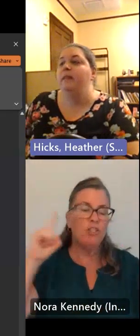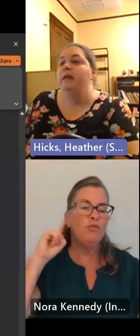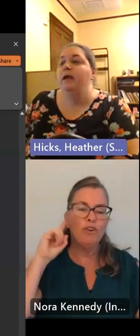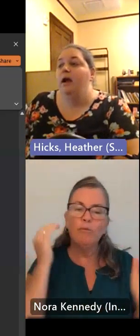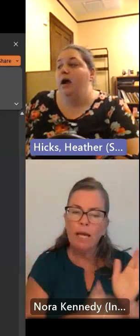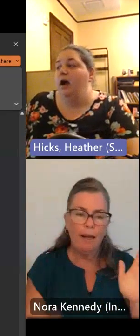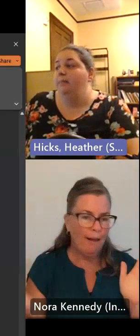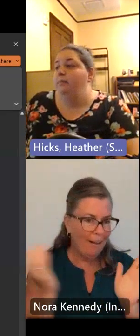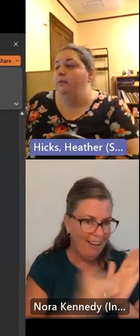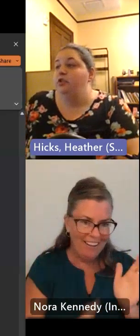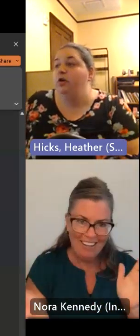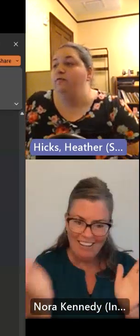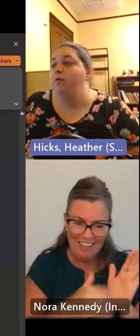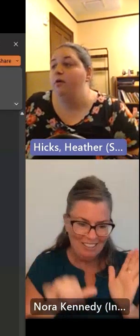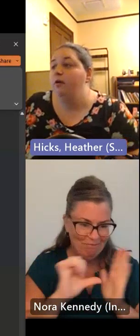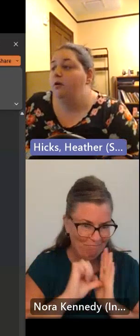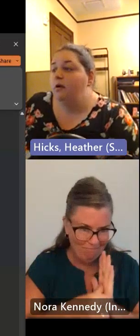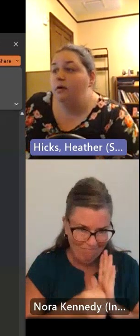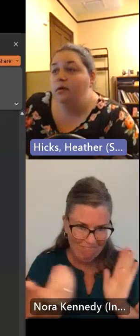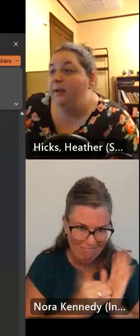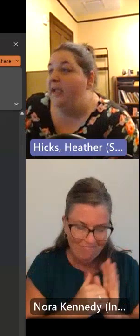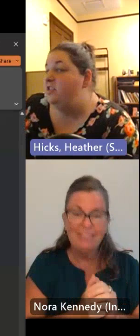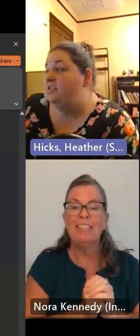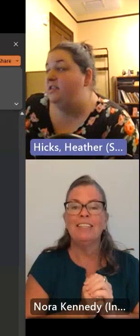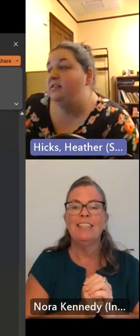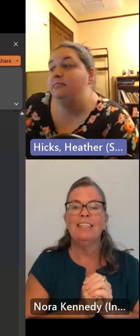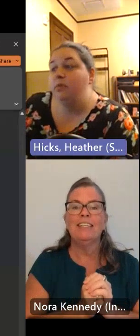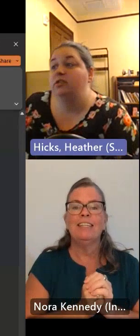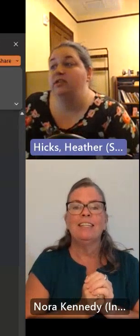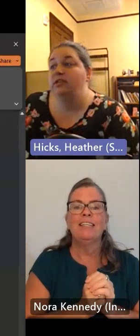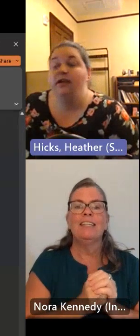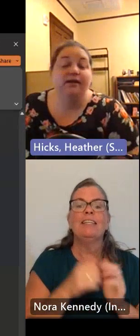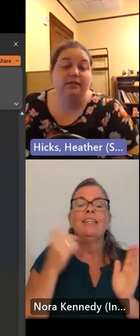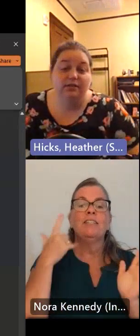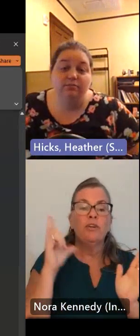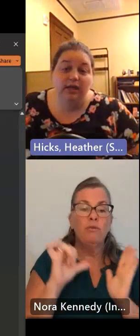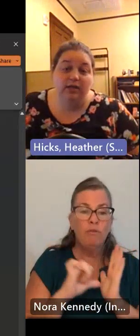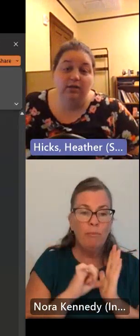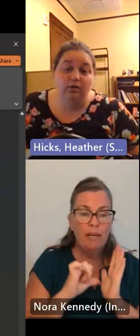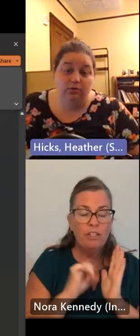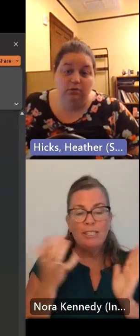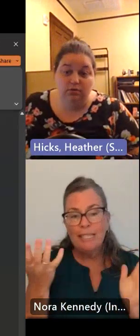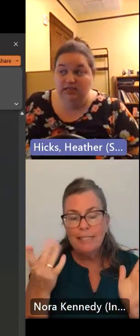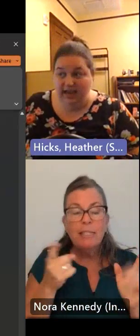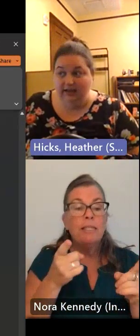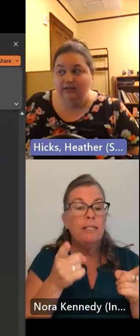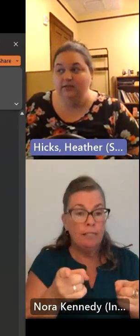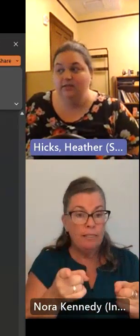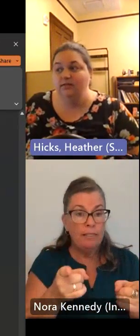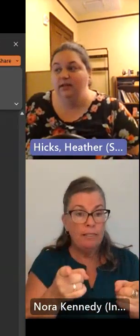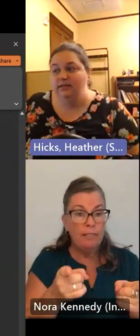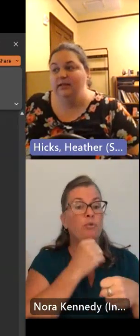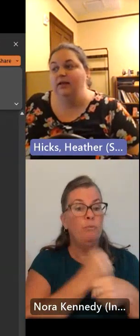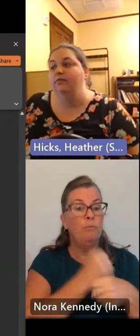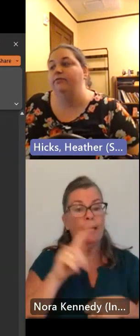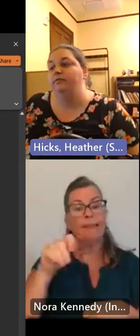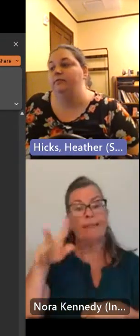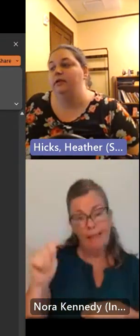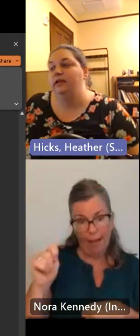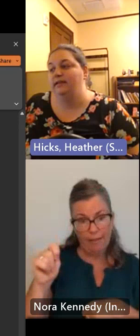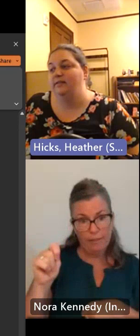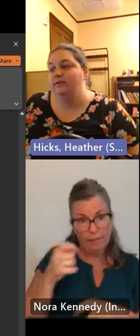far. So for pages, it's mostly, did you make your text